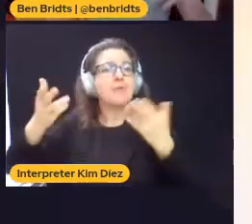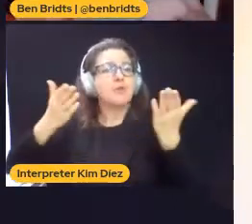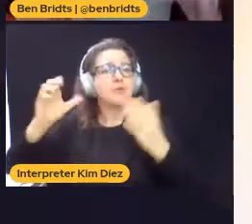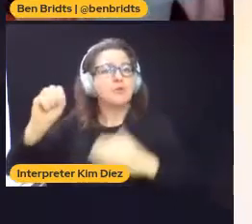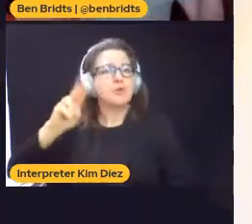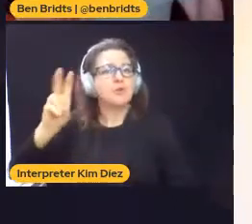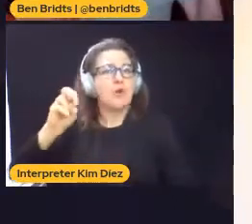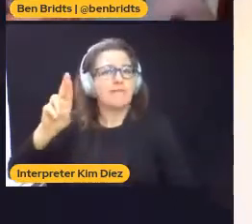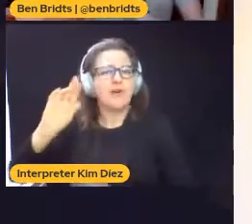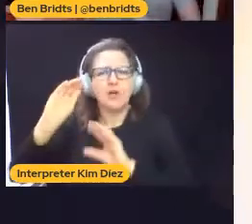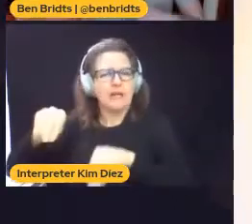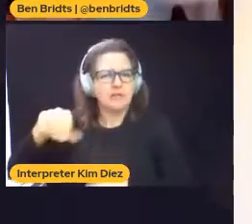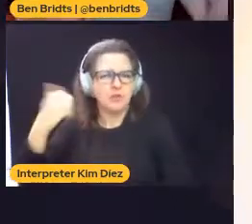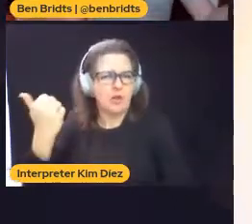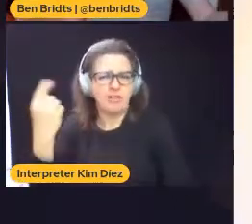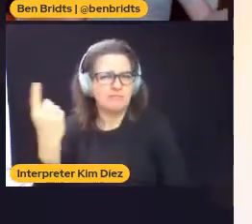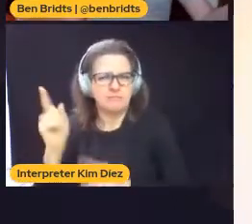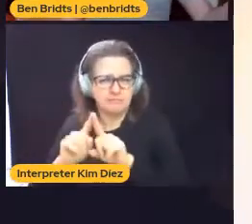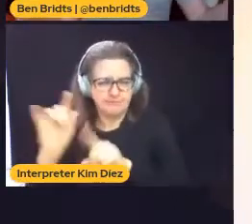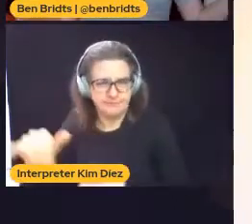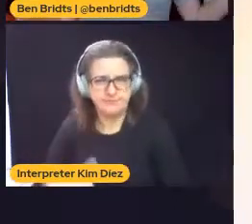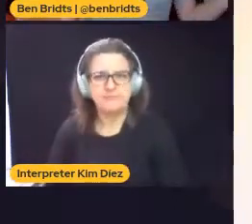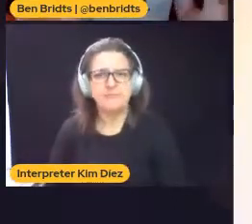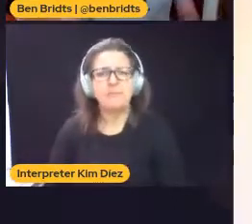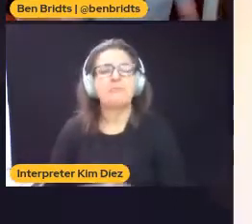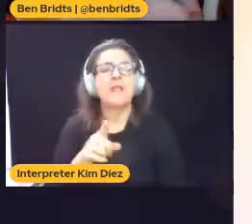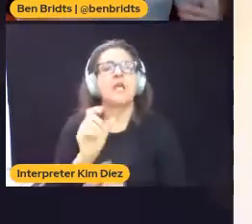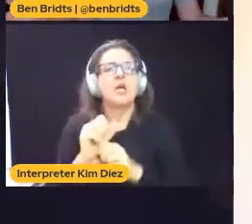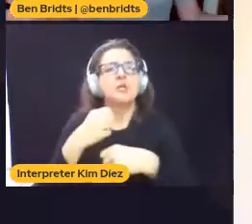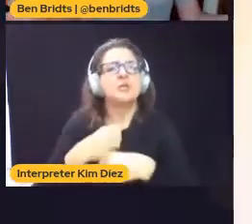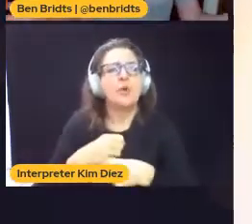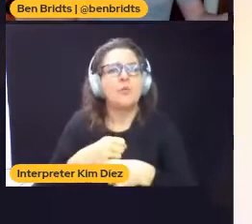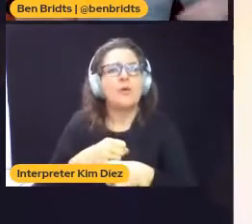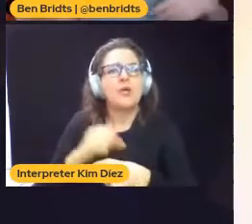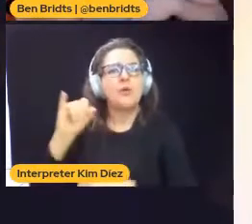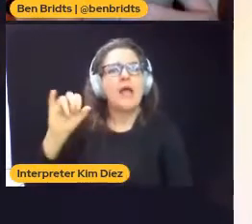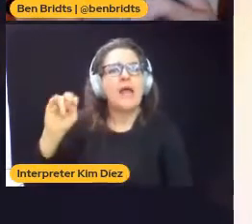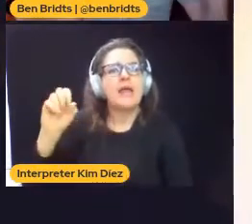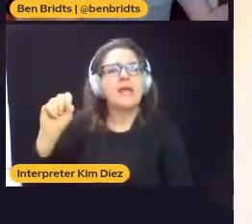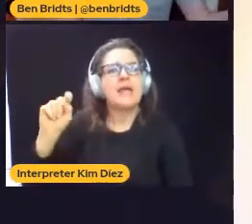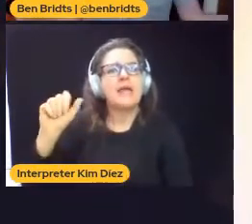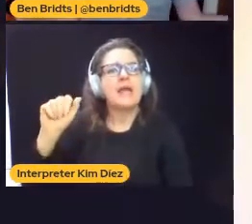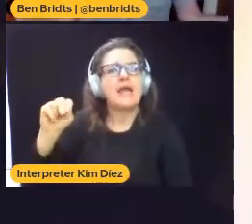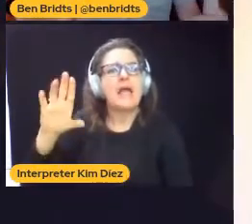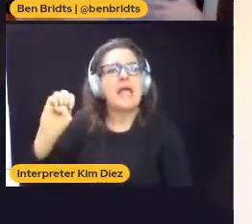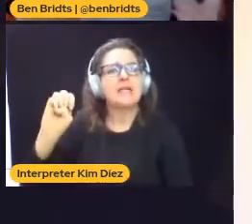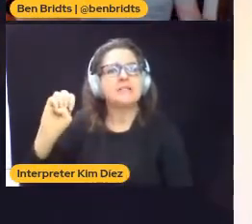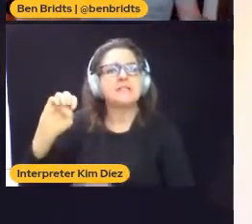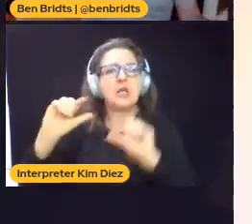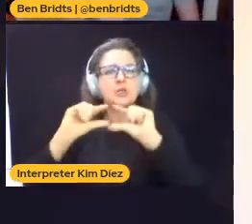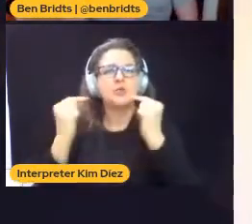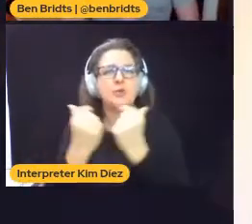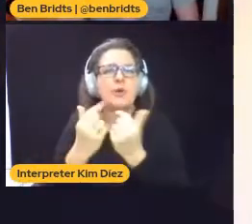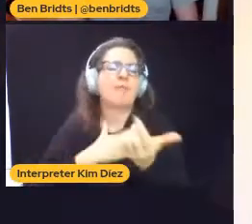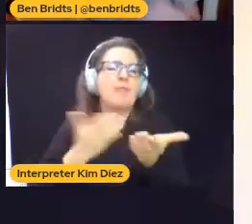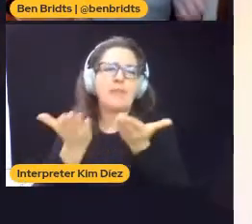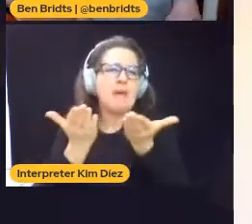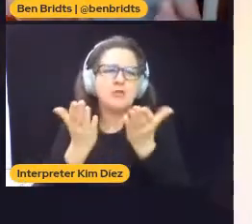So we created our construct called instance group. The my server's name here is arbitrary. The team can pick